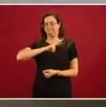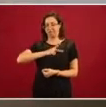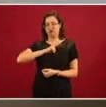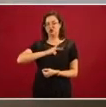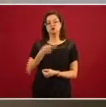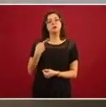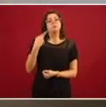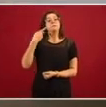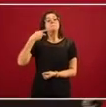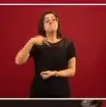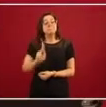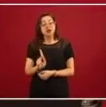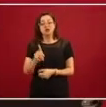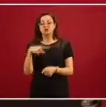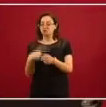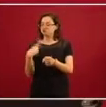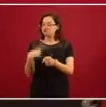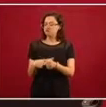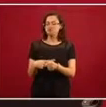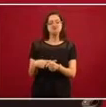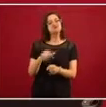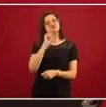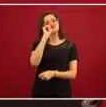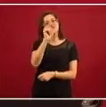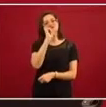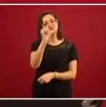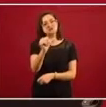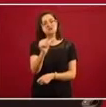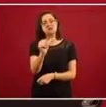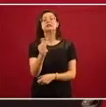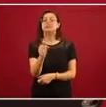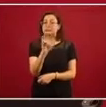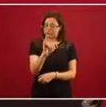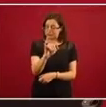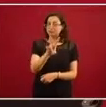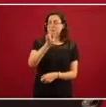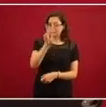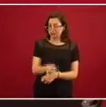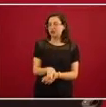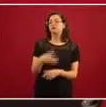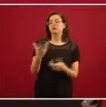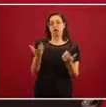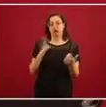is their responsibility. Now, talking about the asymptomatic